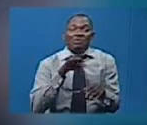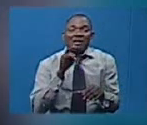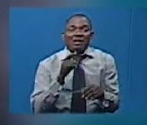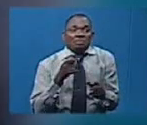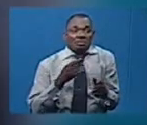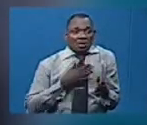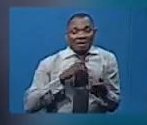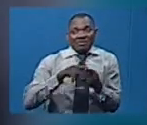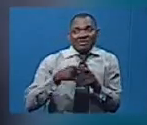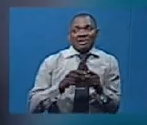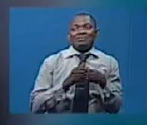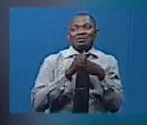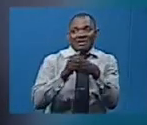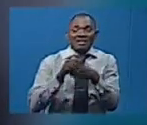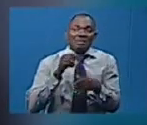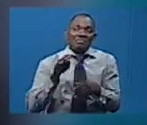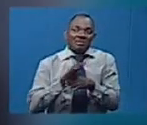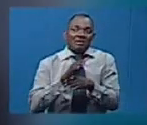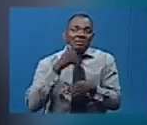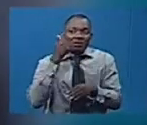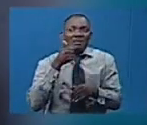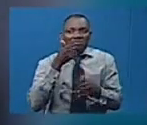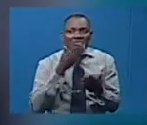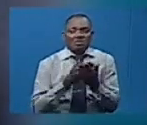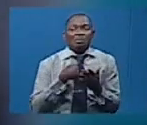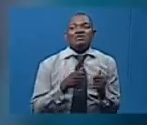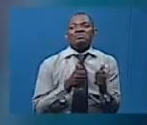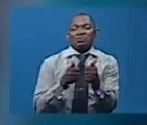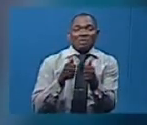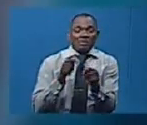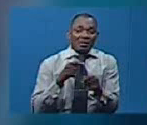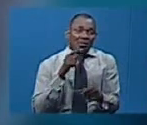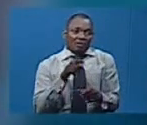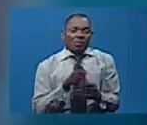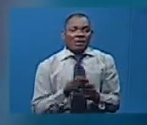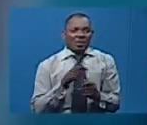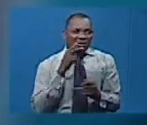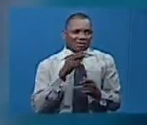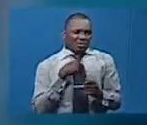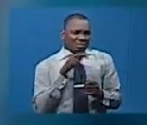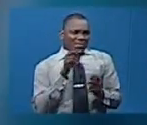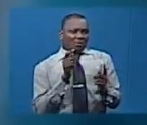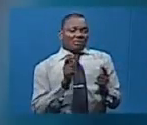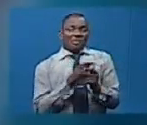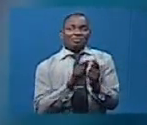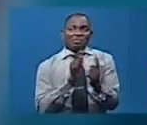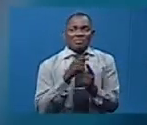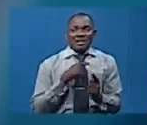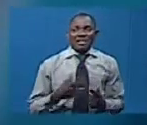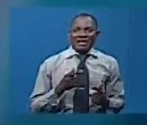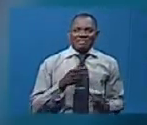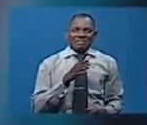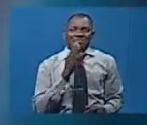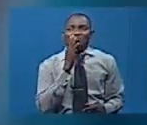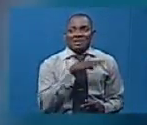Ena madam for being through the sea, I shall woo the men and men of Baha. Oh, men, not oh, may life from in them